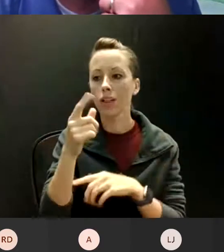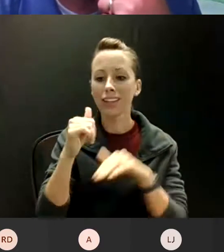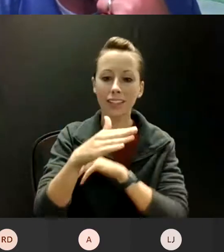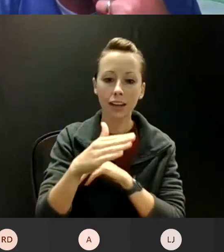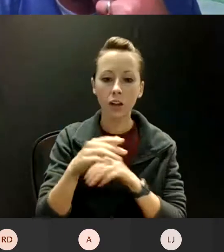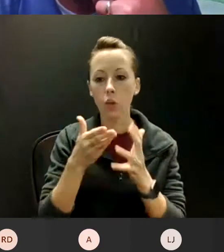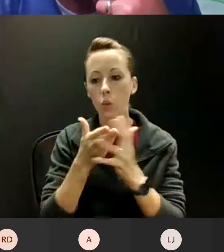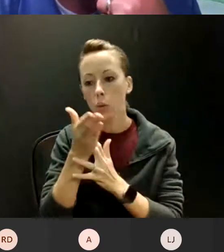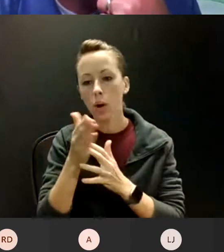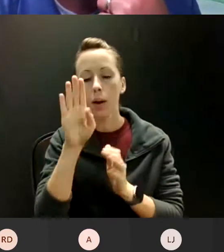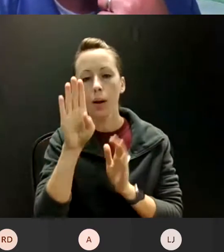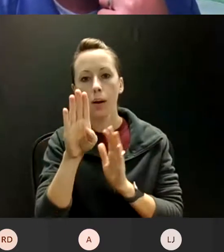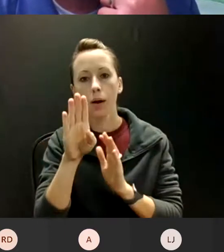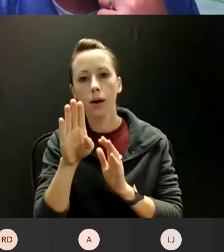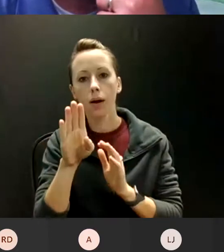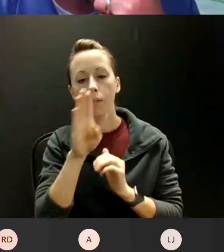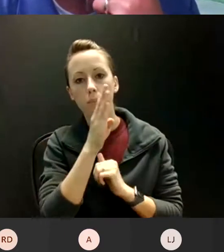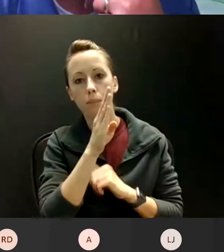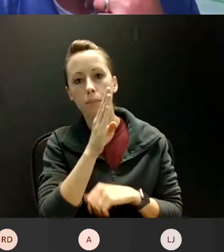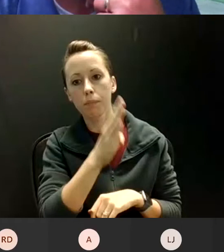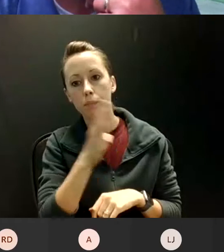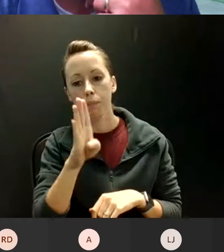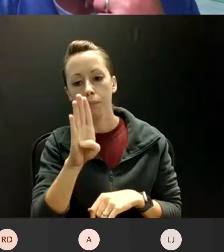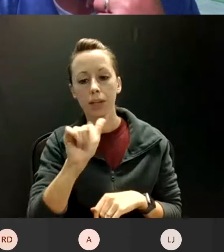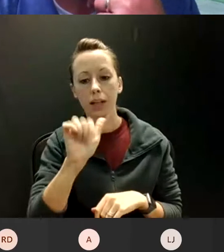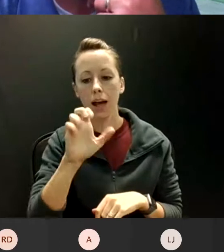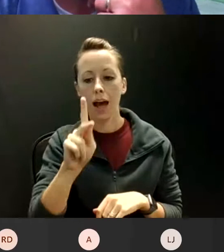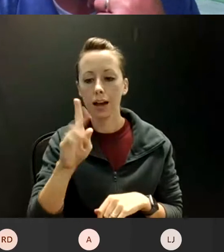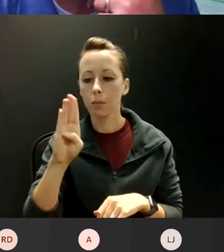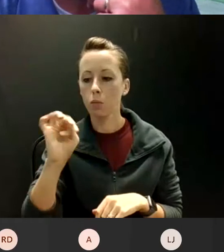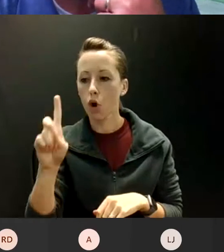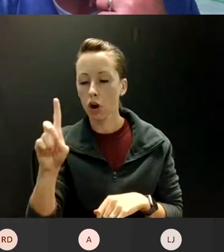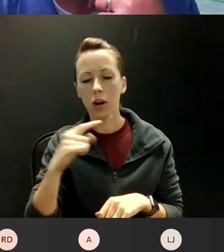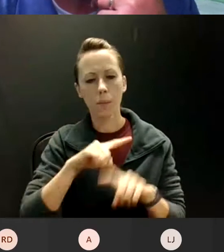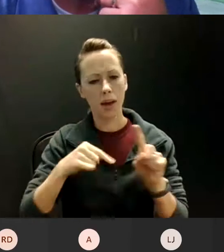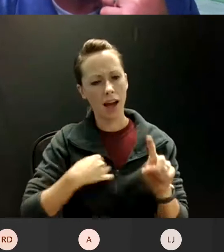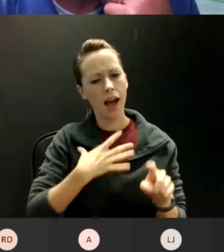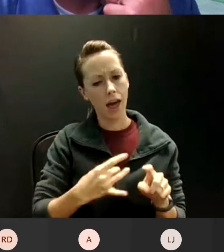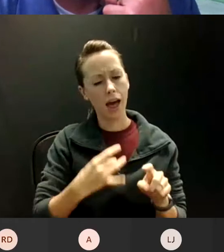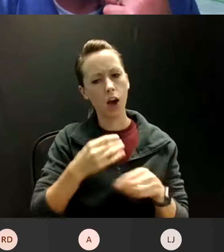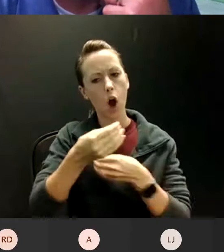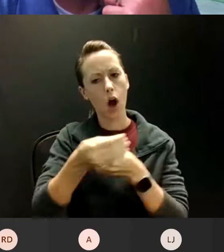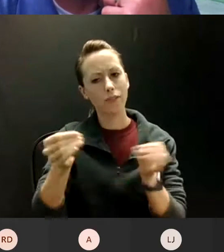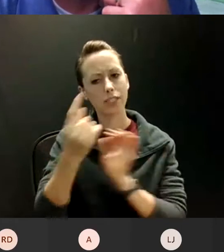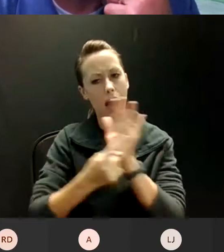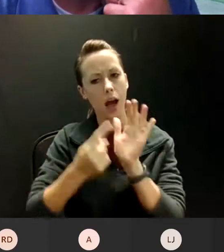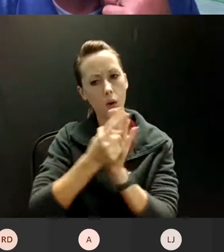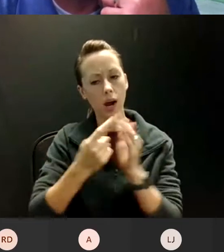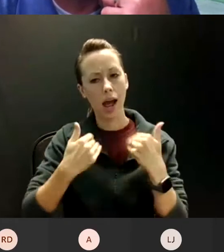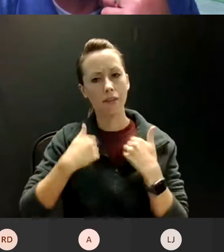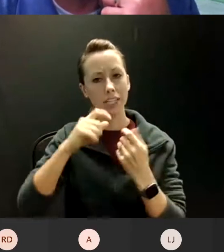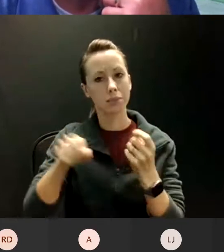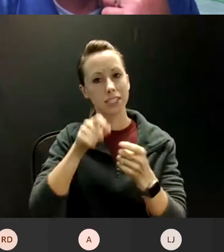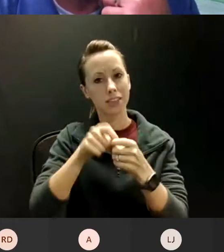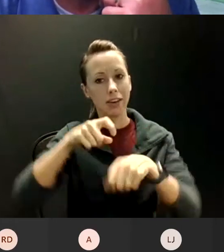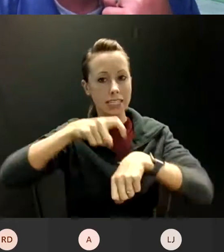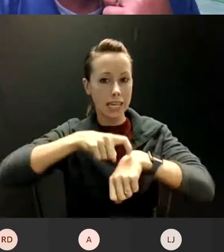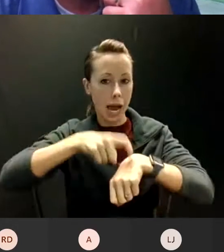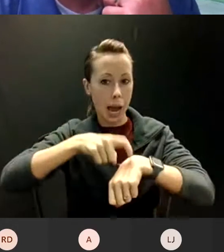that. I really like the office hours idea too. I think if there was a specific designated time and medium that students could